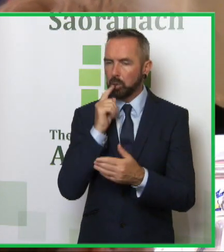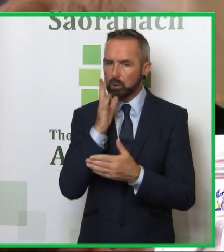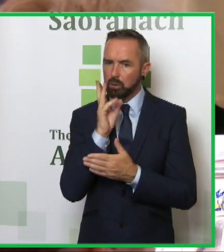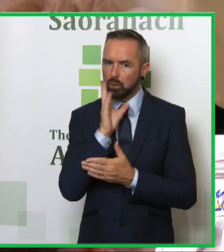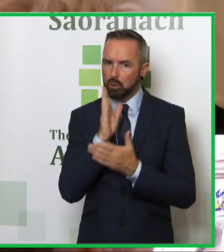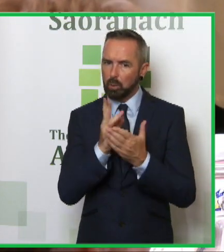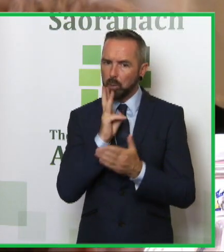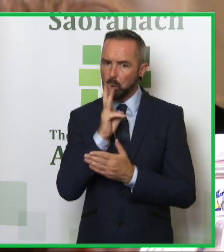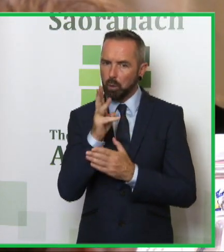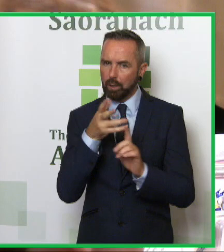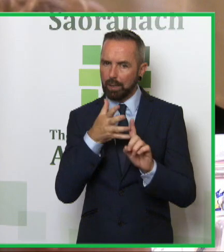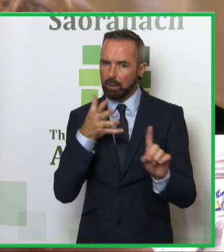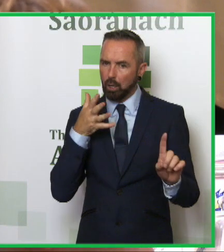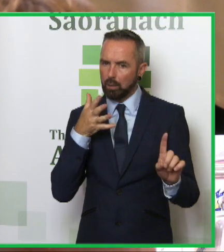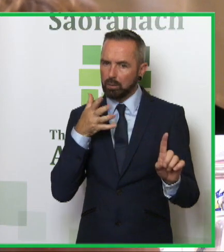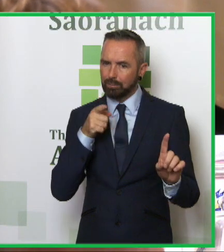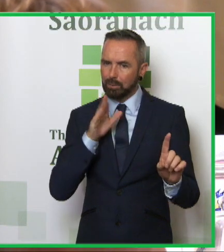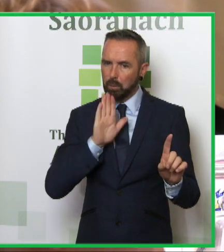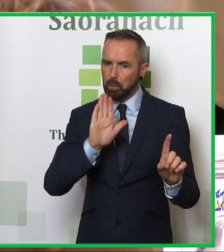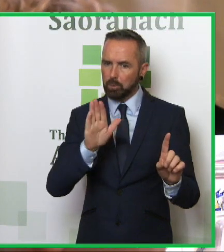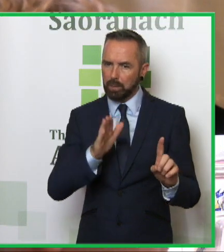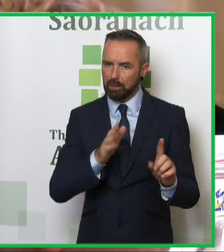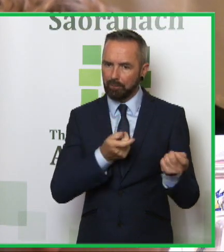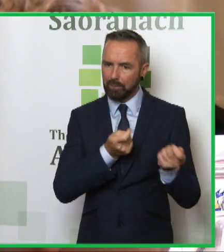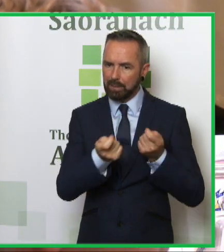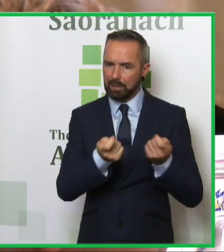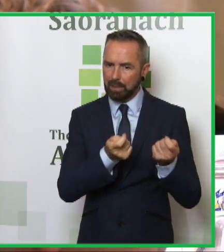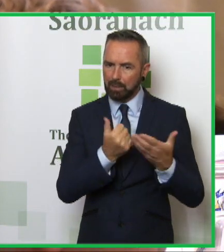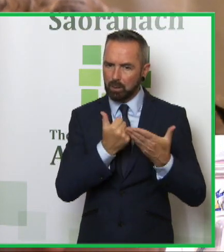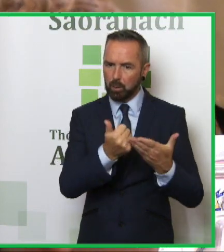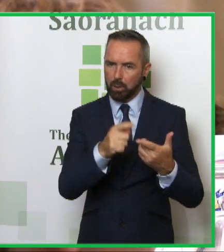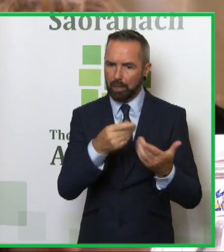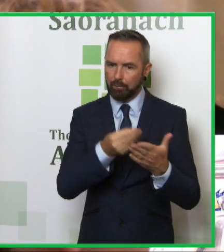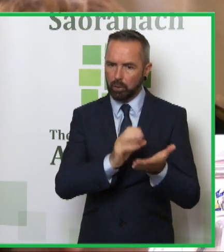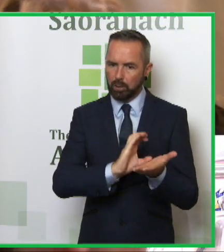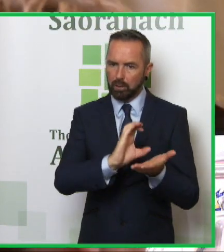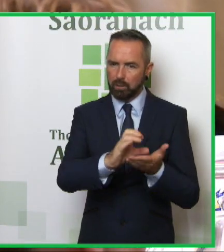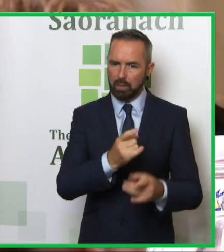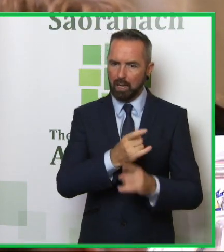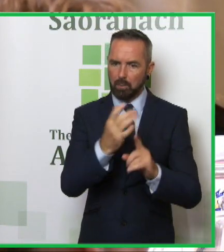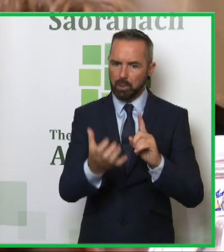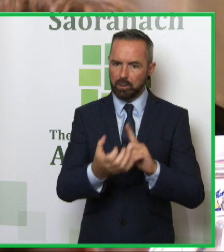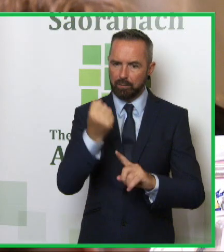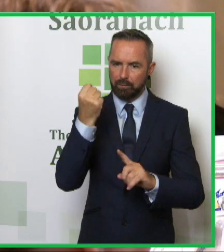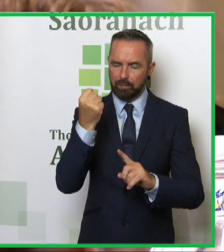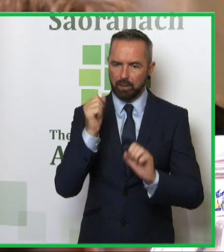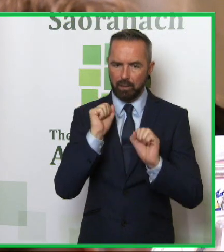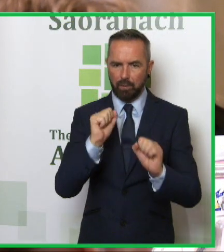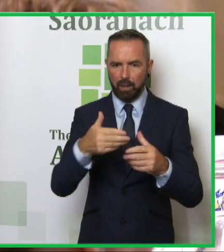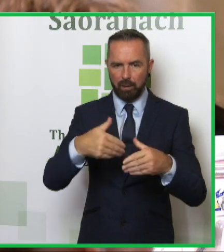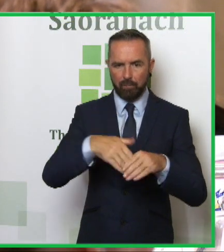that acknowledges that they have to be facilitated, supported and funded to do that? Yeah. That their involvement